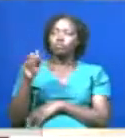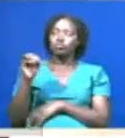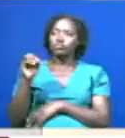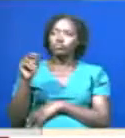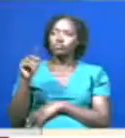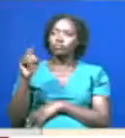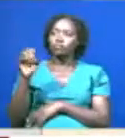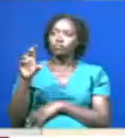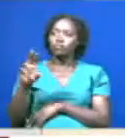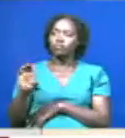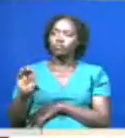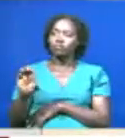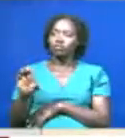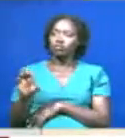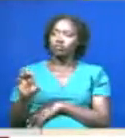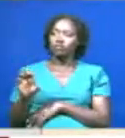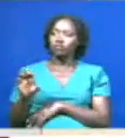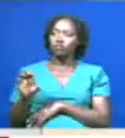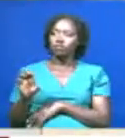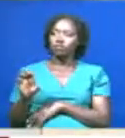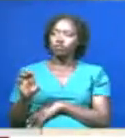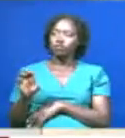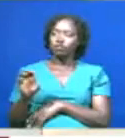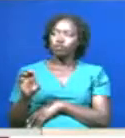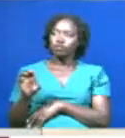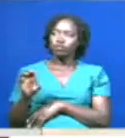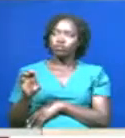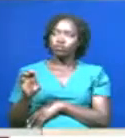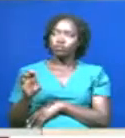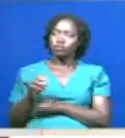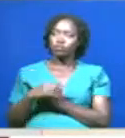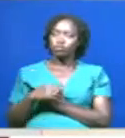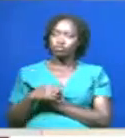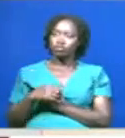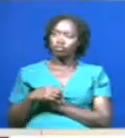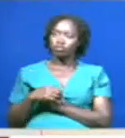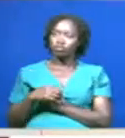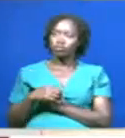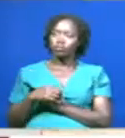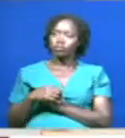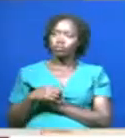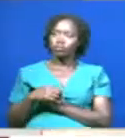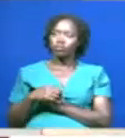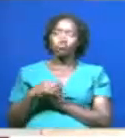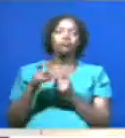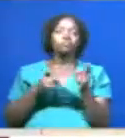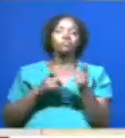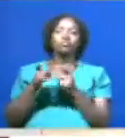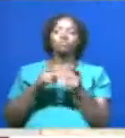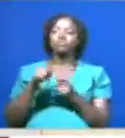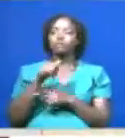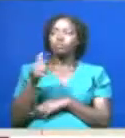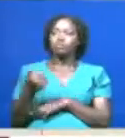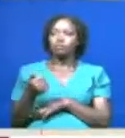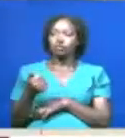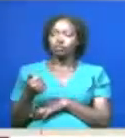crowd from in Kondele, that usually charges from Kondele coming to town, has been contained at another roundabout up there